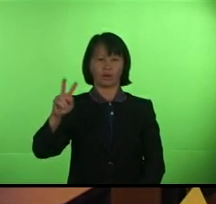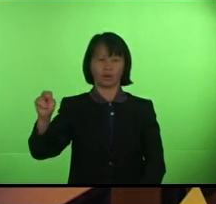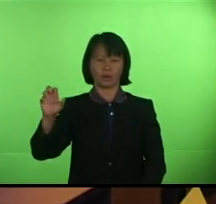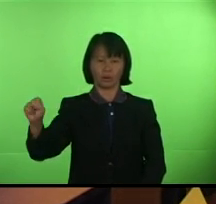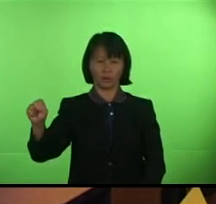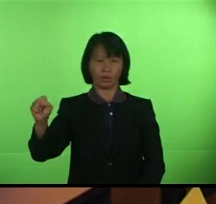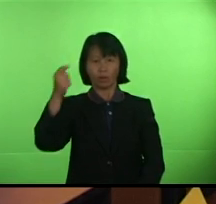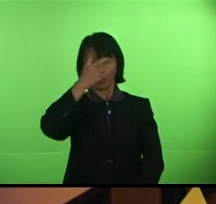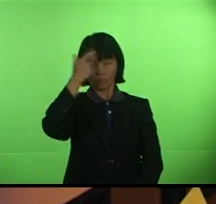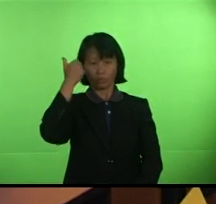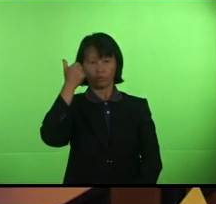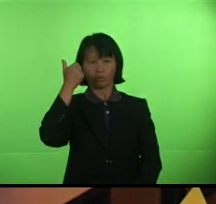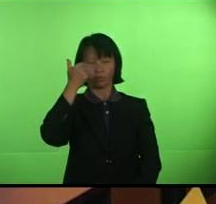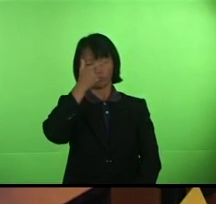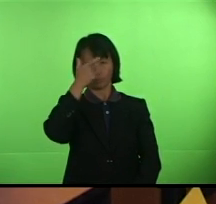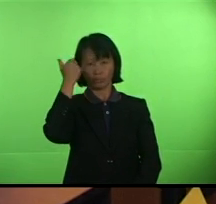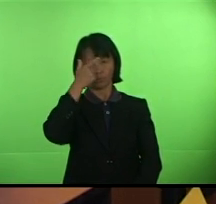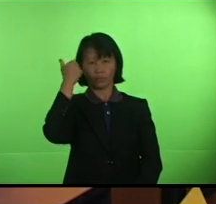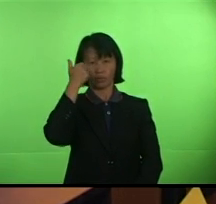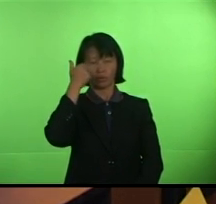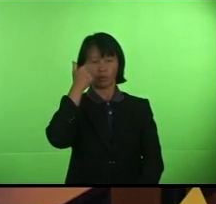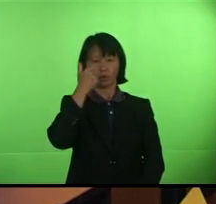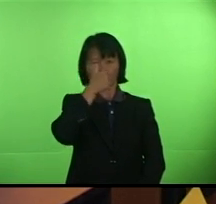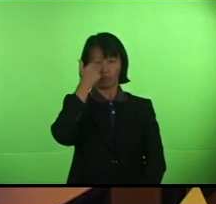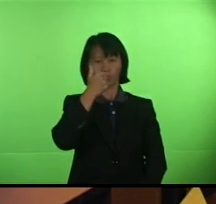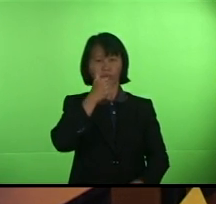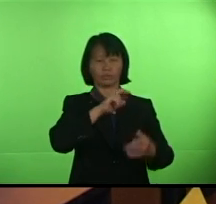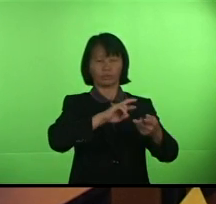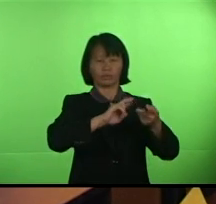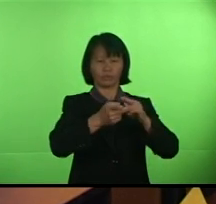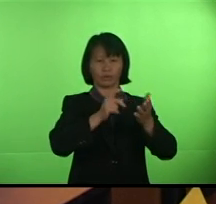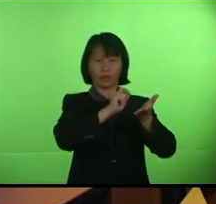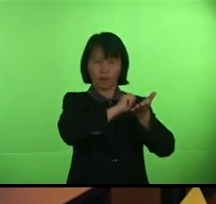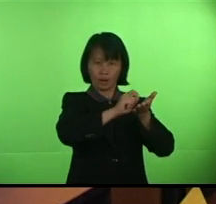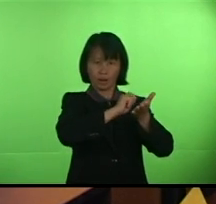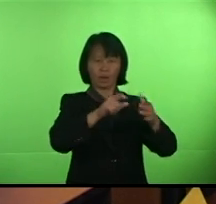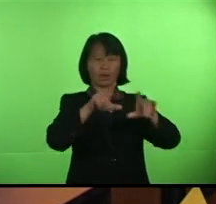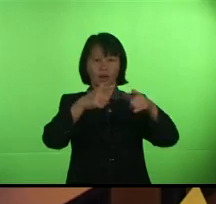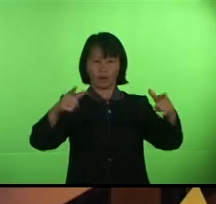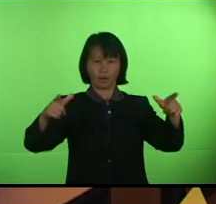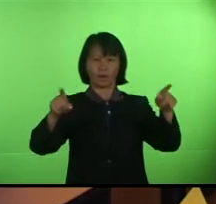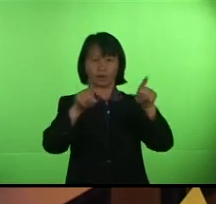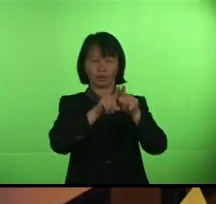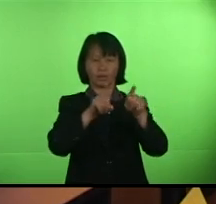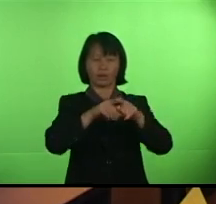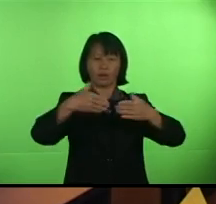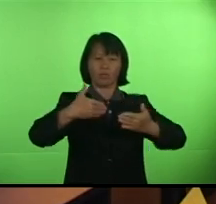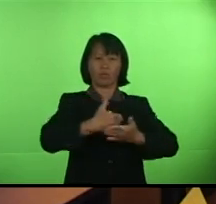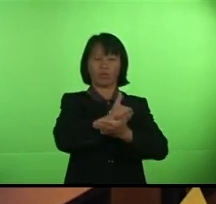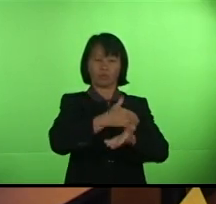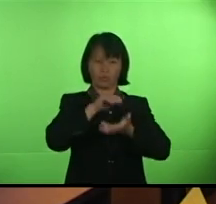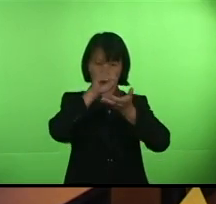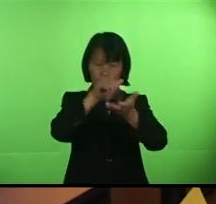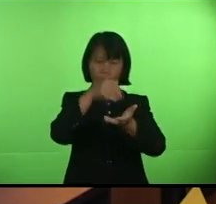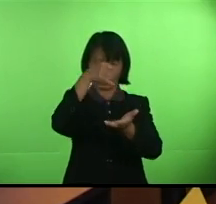primitive precursors of the written language as well as important modern supplements to it. Now,